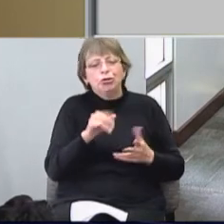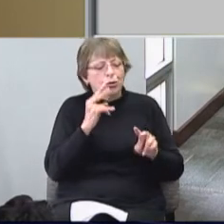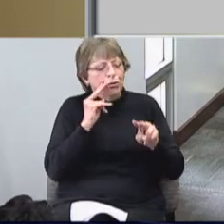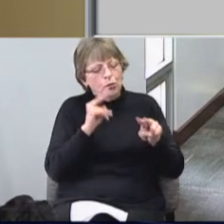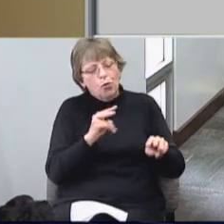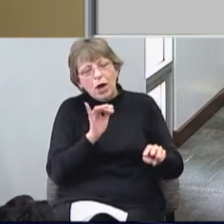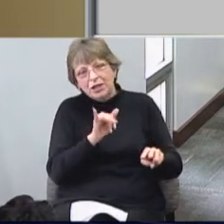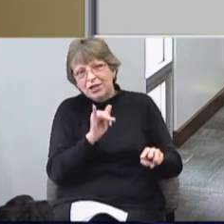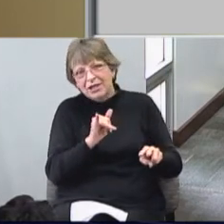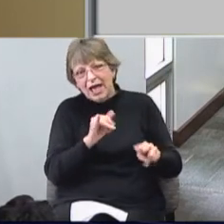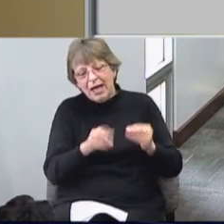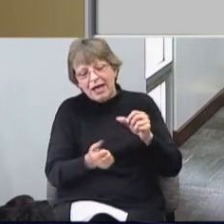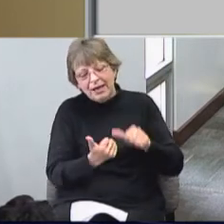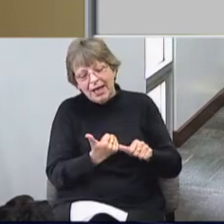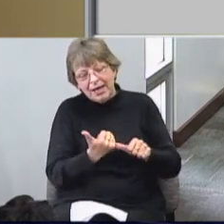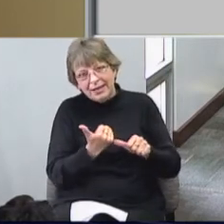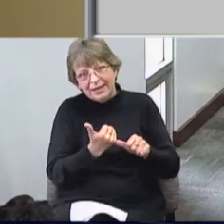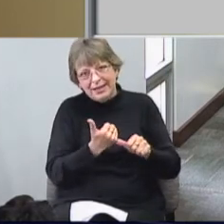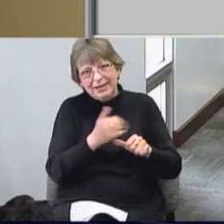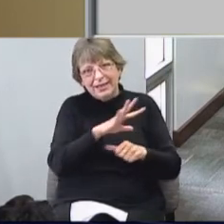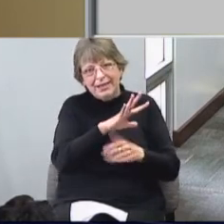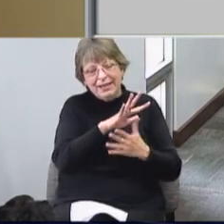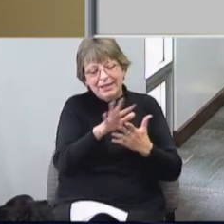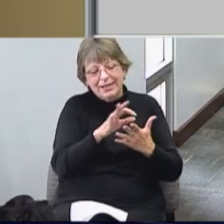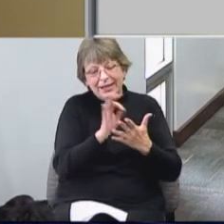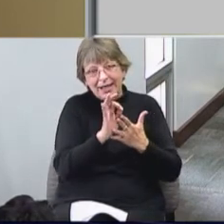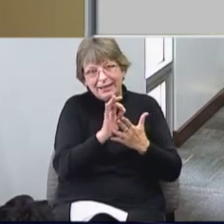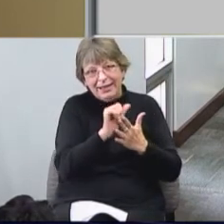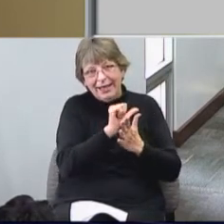in selecting the artist and the artwork.